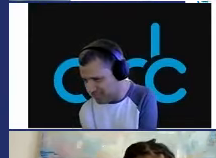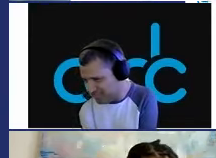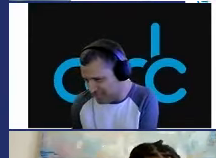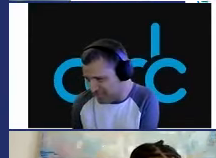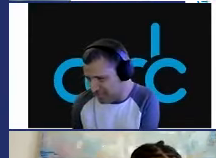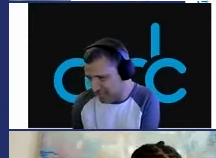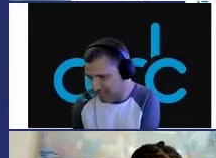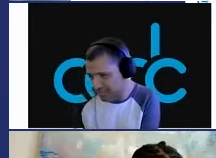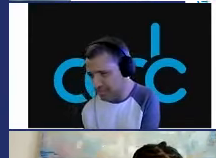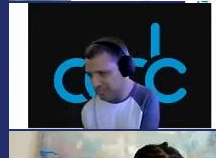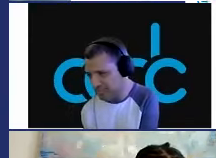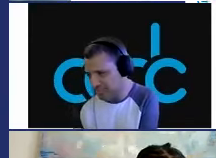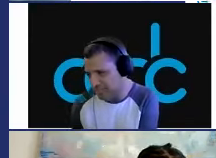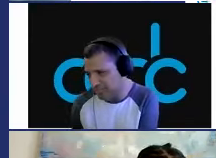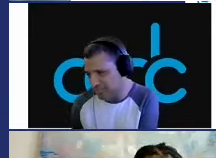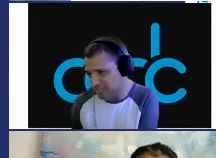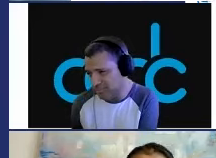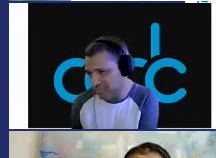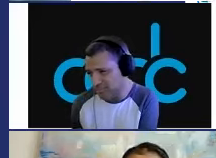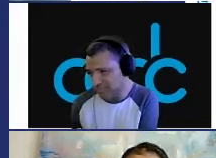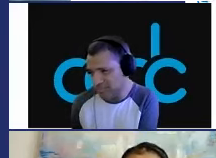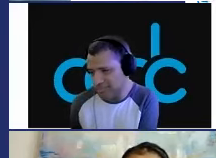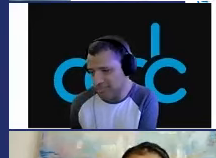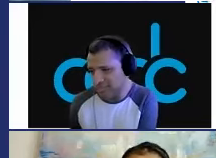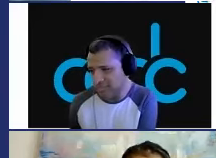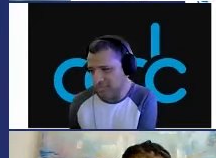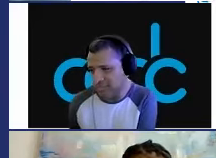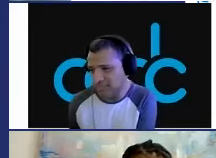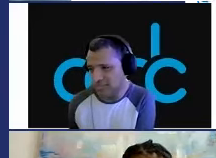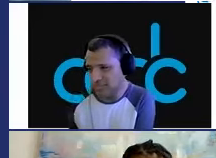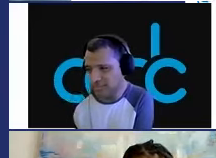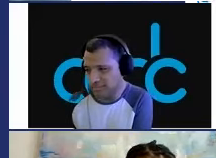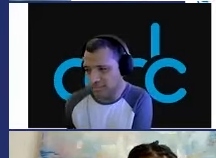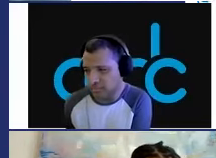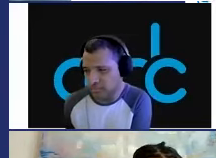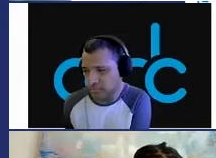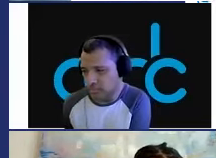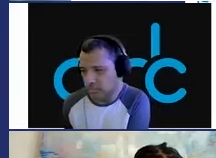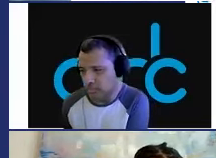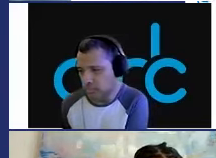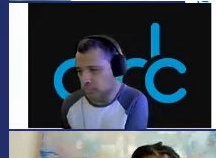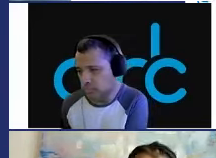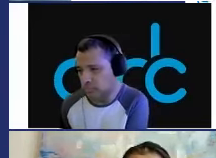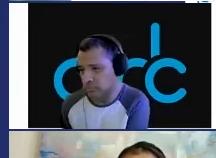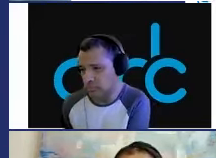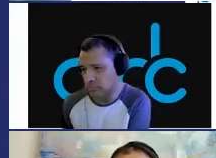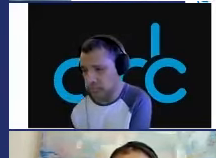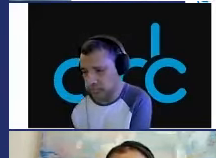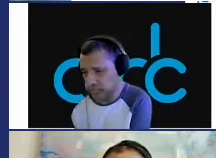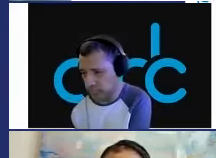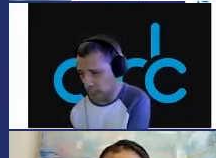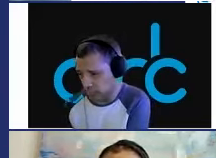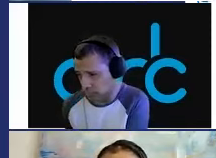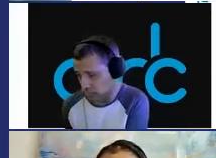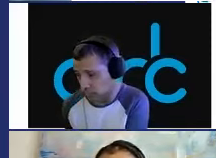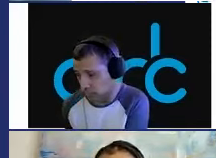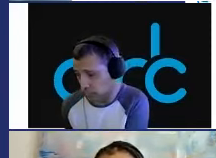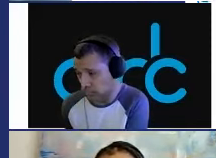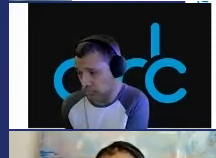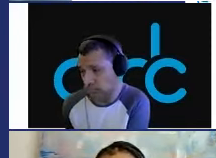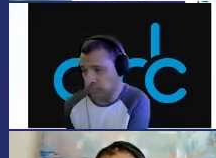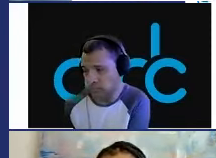Region 4, Ray, and then we had Julissa Soto, and we had Marius from HICPUP. So we just